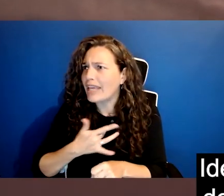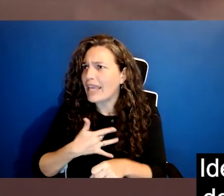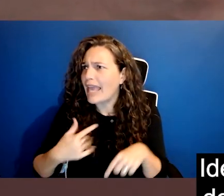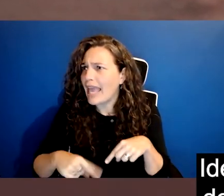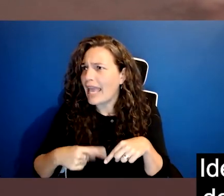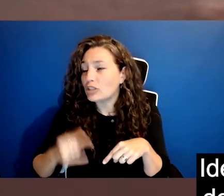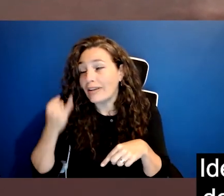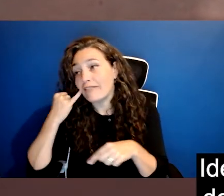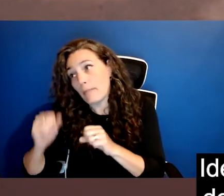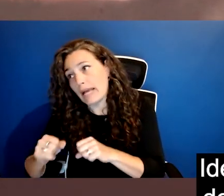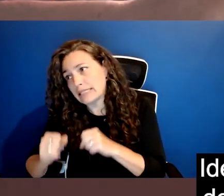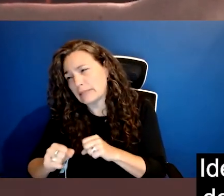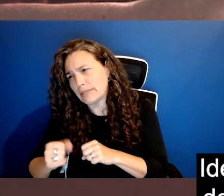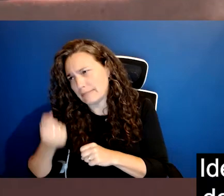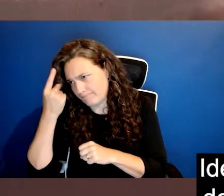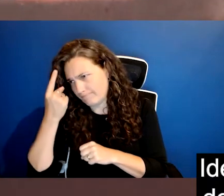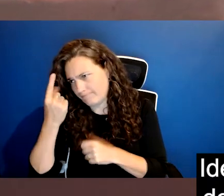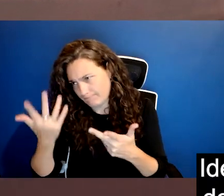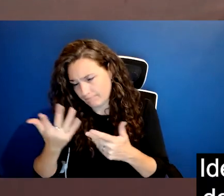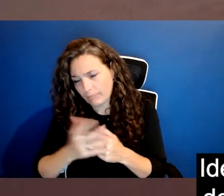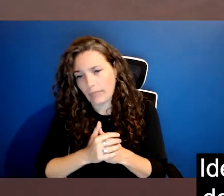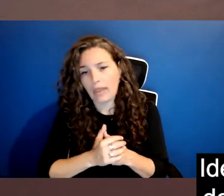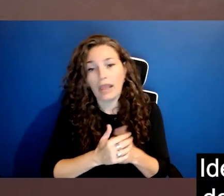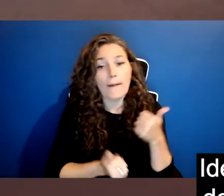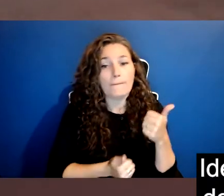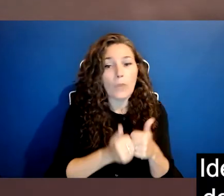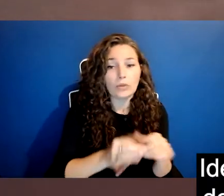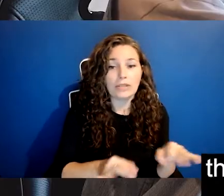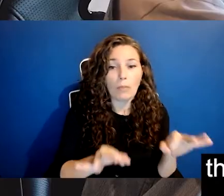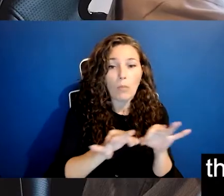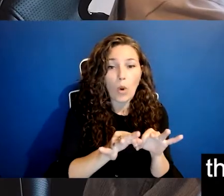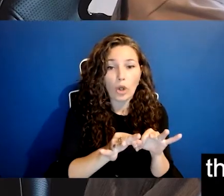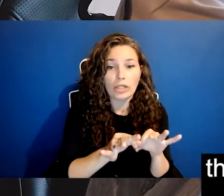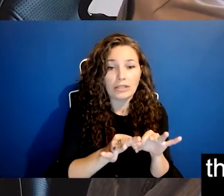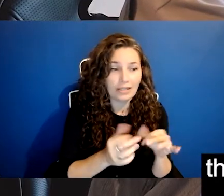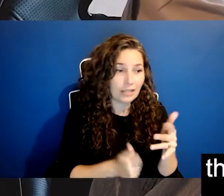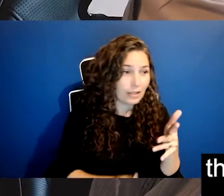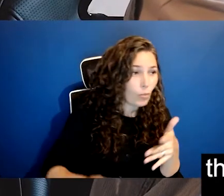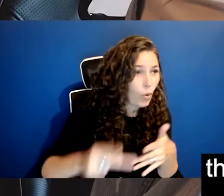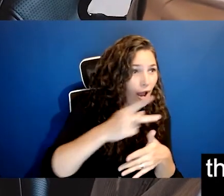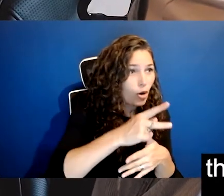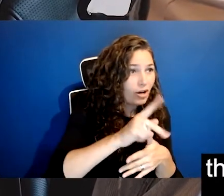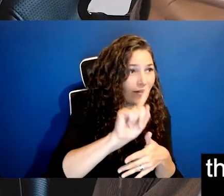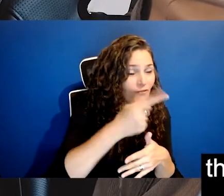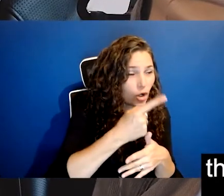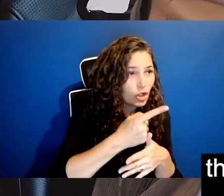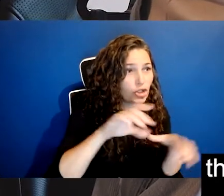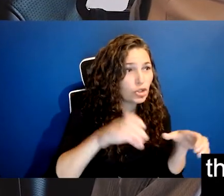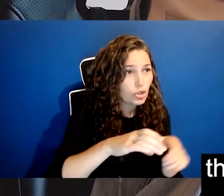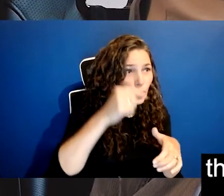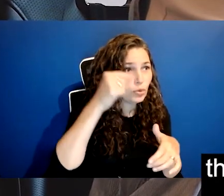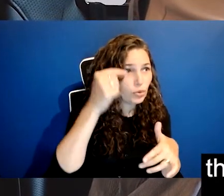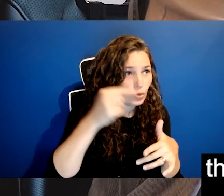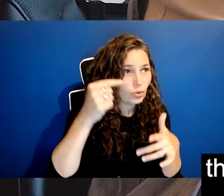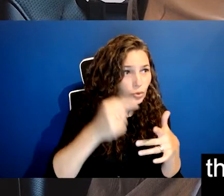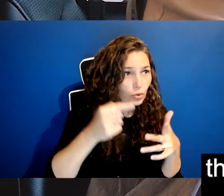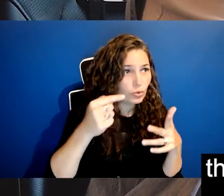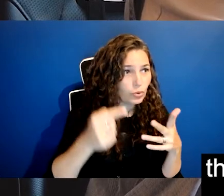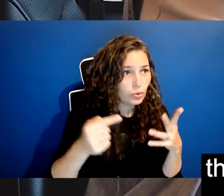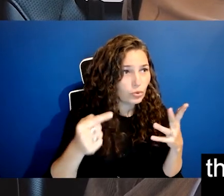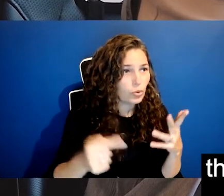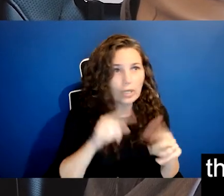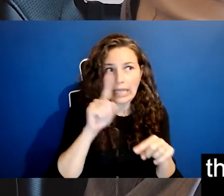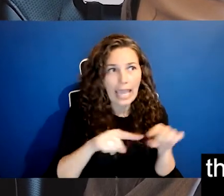can. Do the most important tasks first and know that you can't do everything at once. Make a